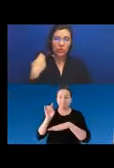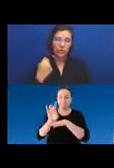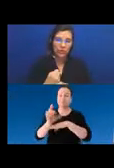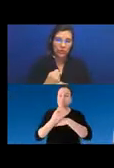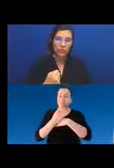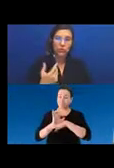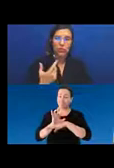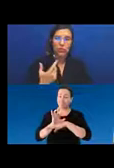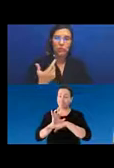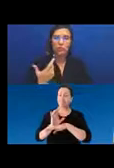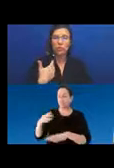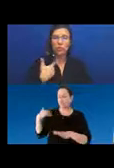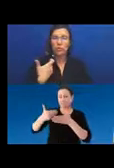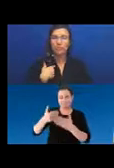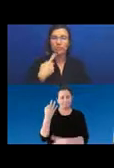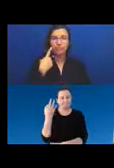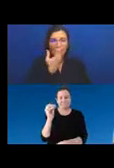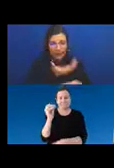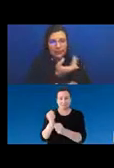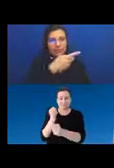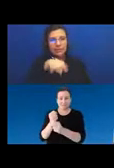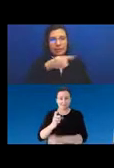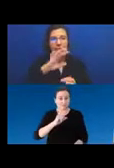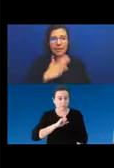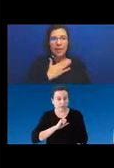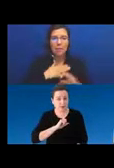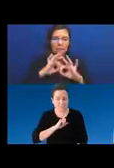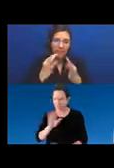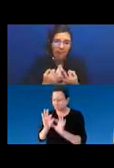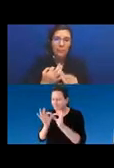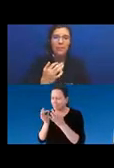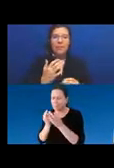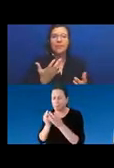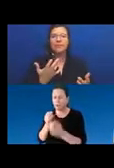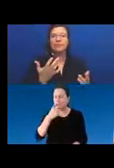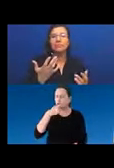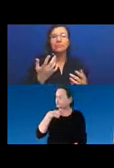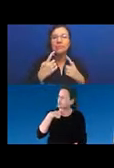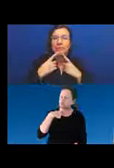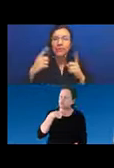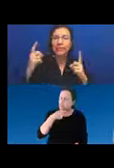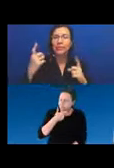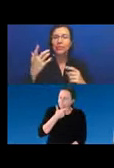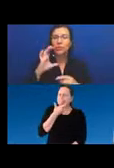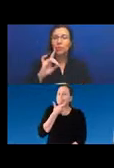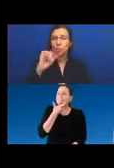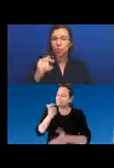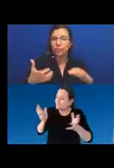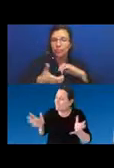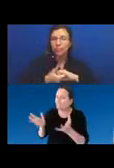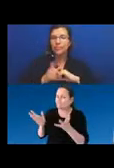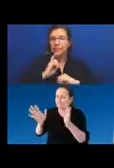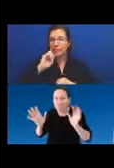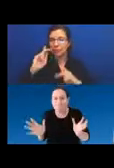to see happy families and successful CODAs and deaf people.